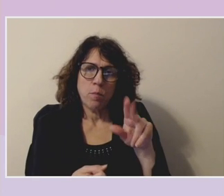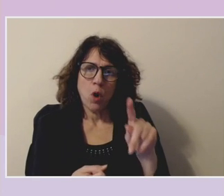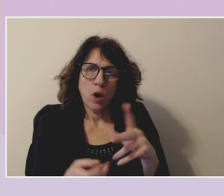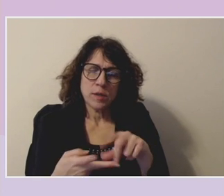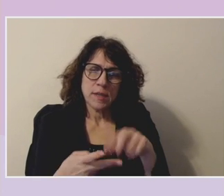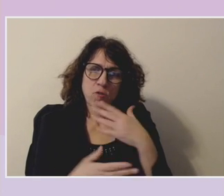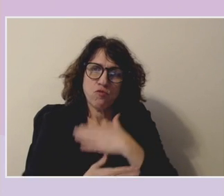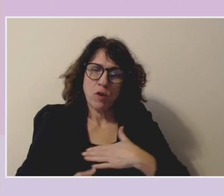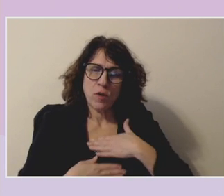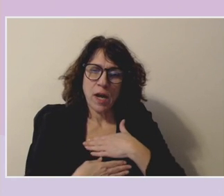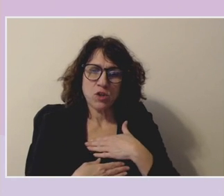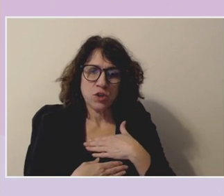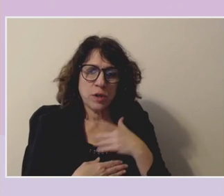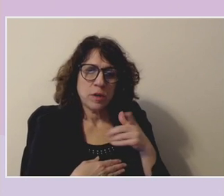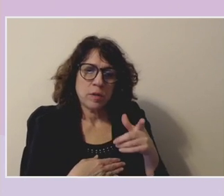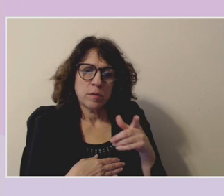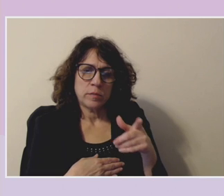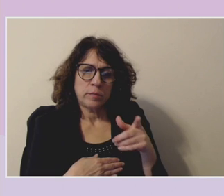and Rec,